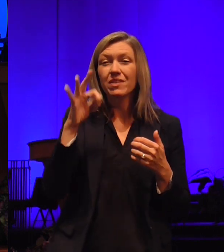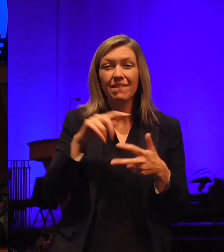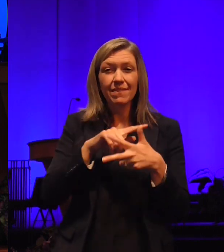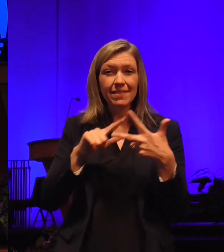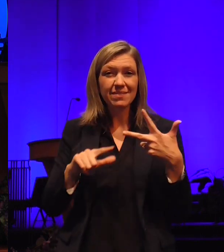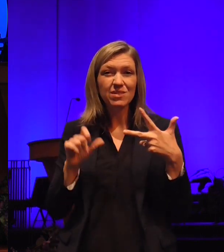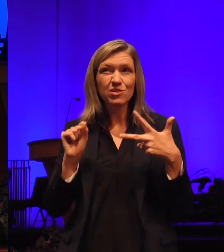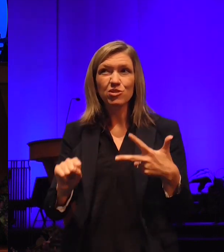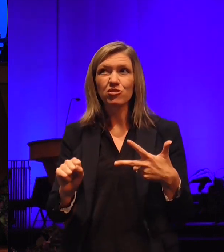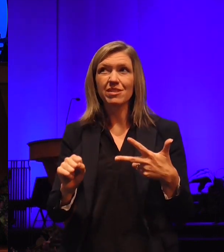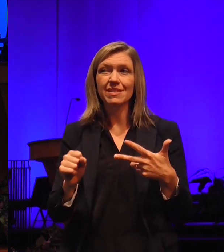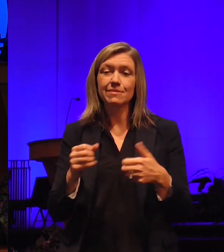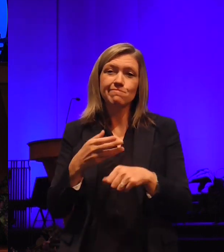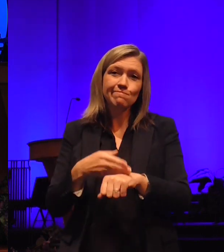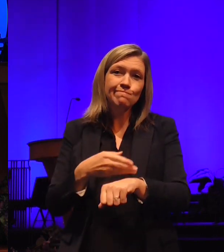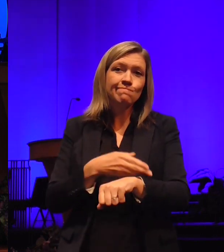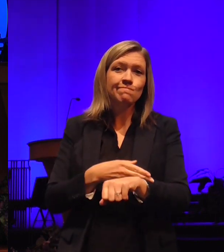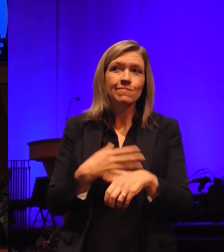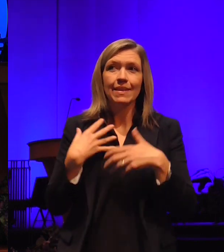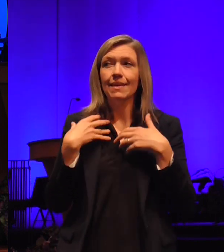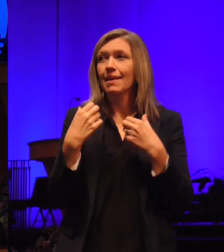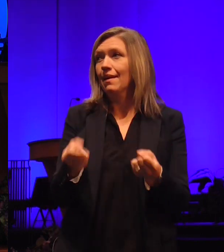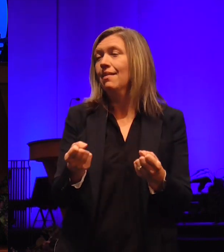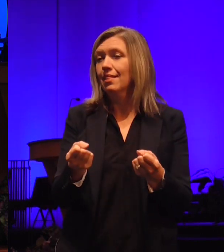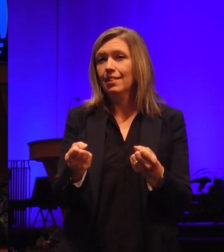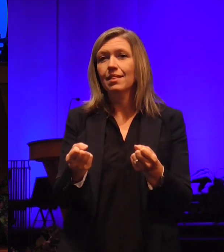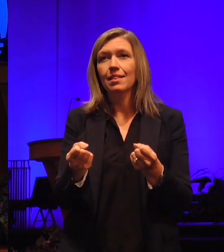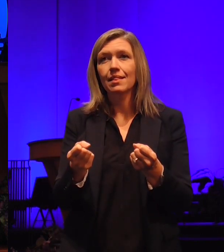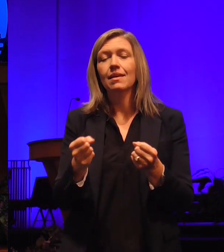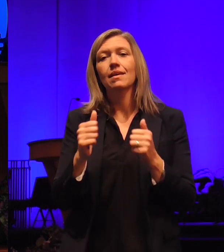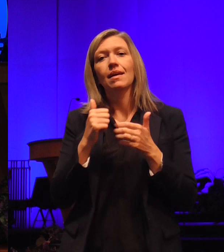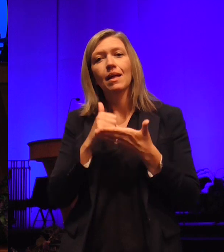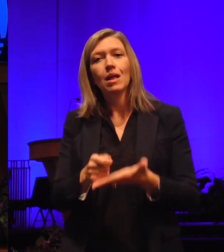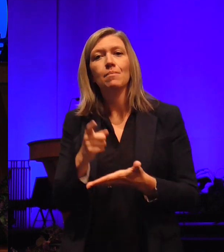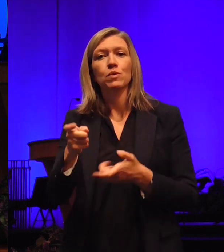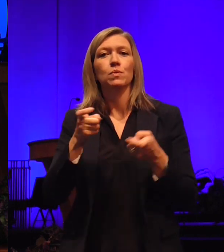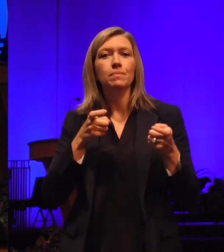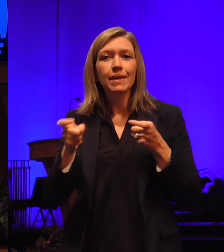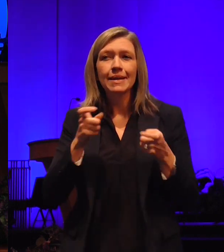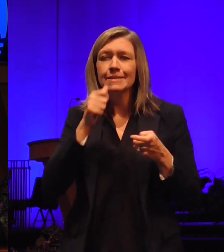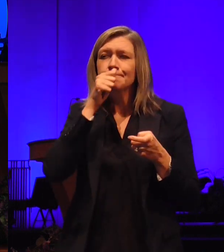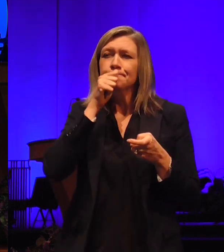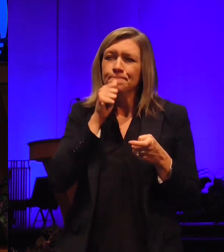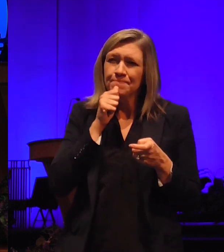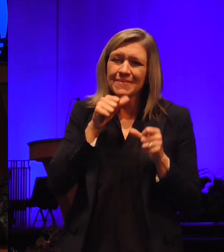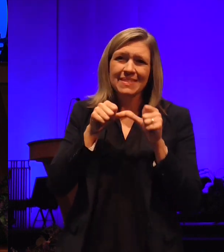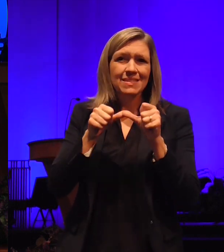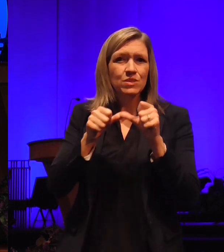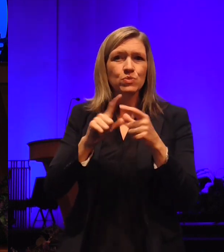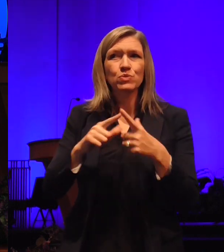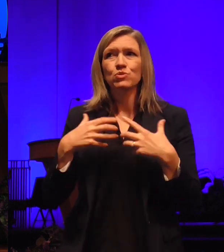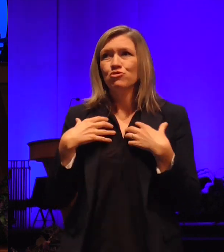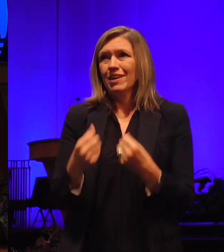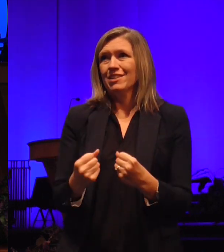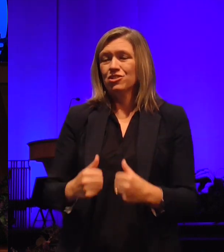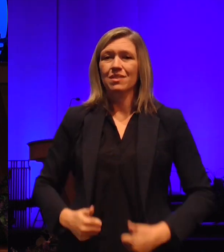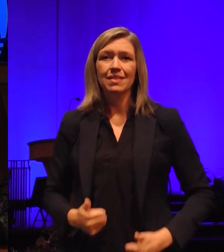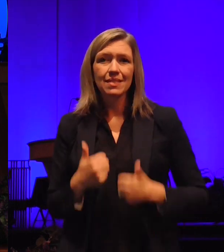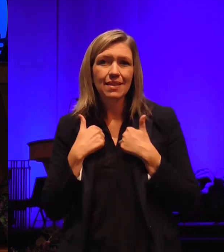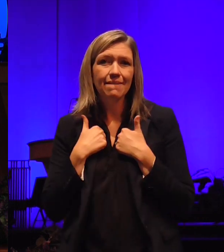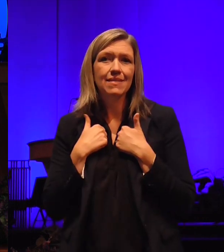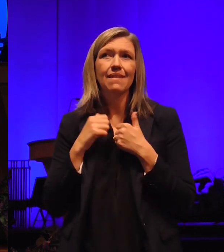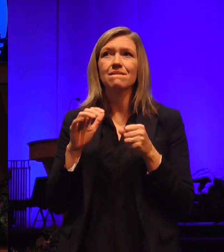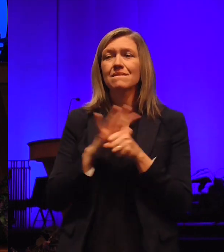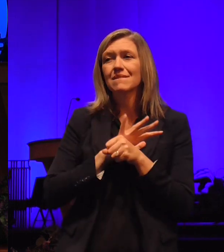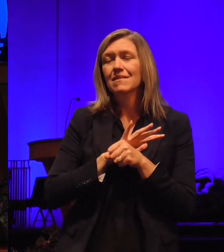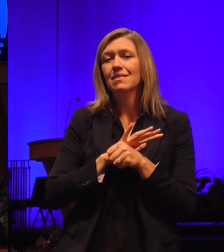about a kind of healing that can help you manage and continue to be courageous, living a fulfilling and thriving life